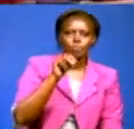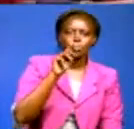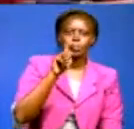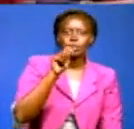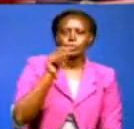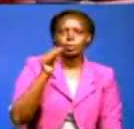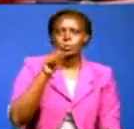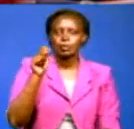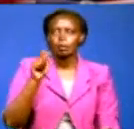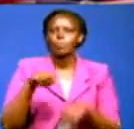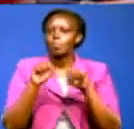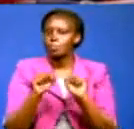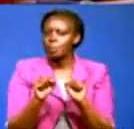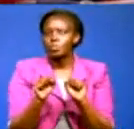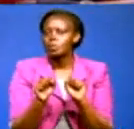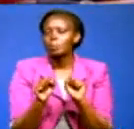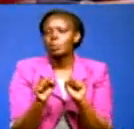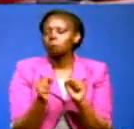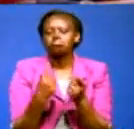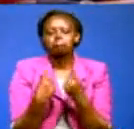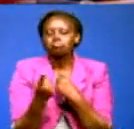you may be raising